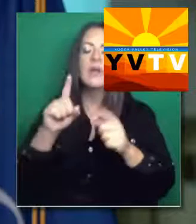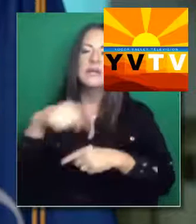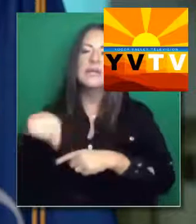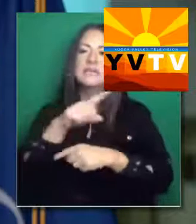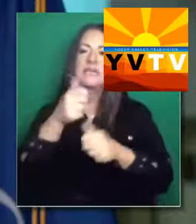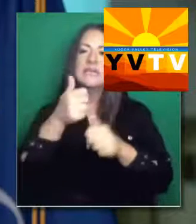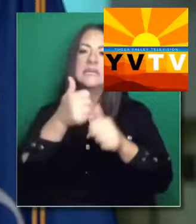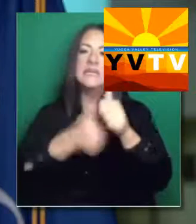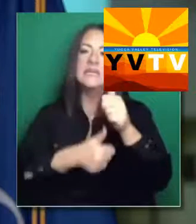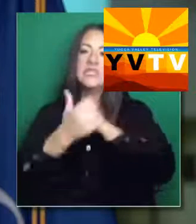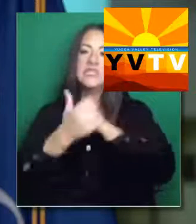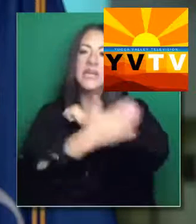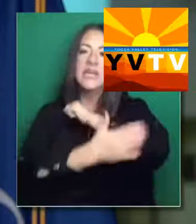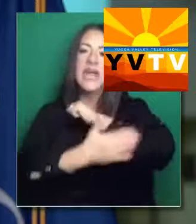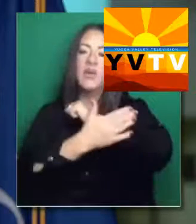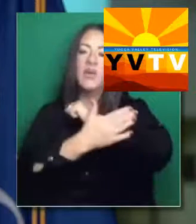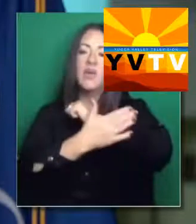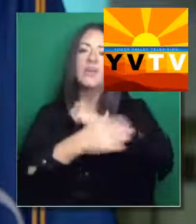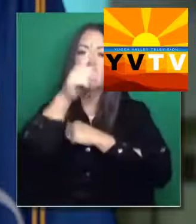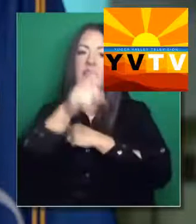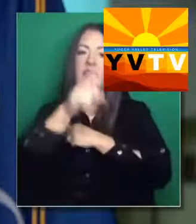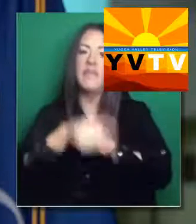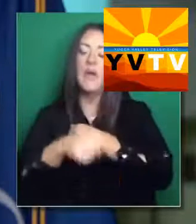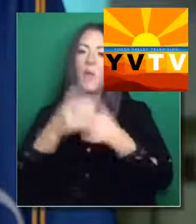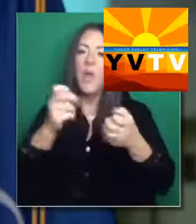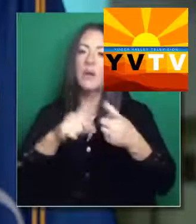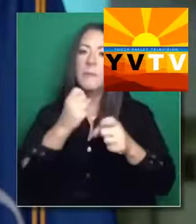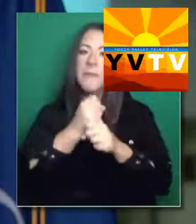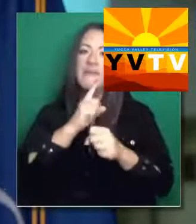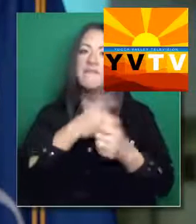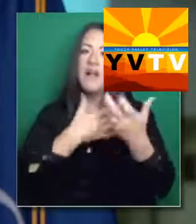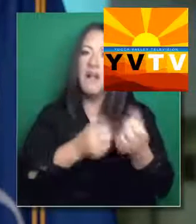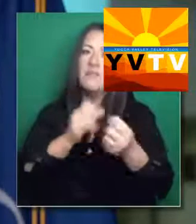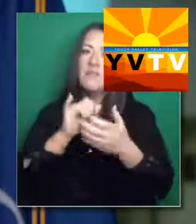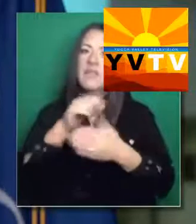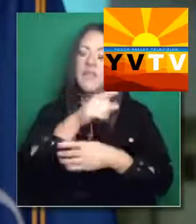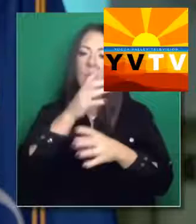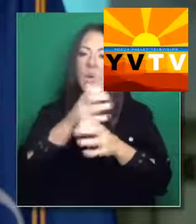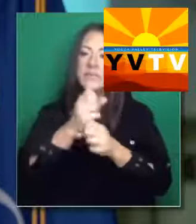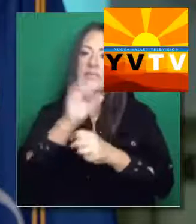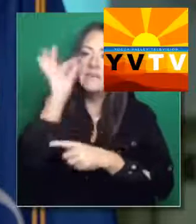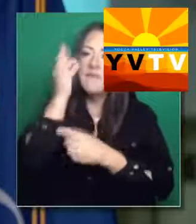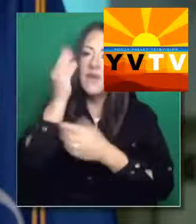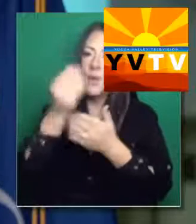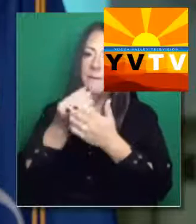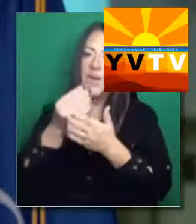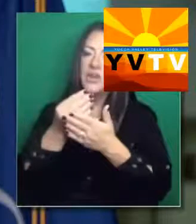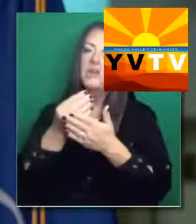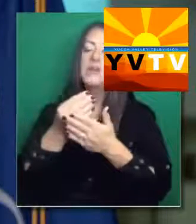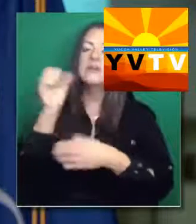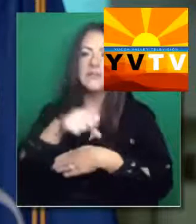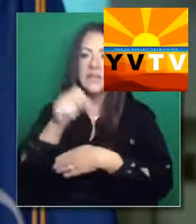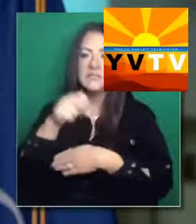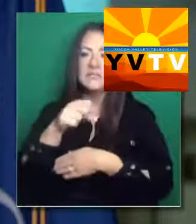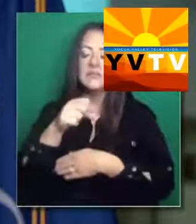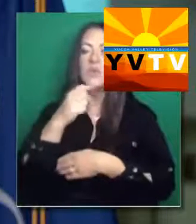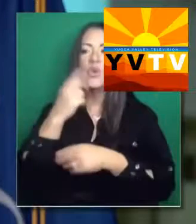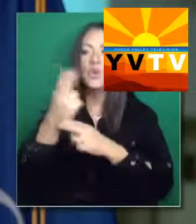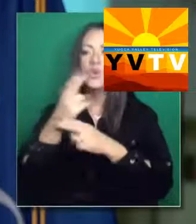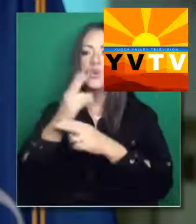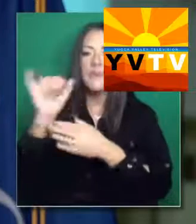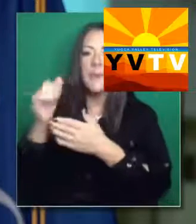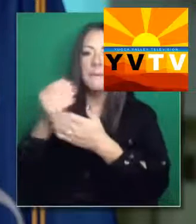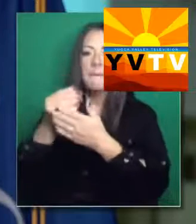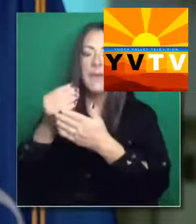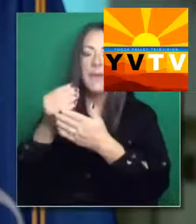more confidence of the supports in terms of those federal dollars being drawn down. In addition to that, you may know we